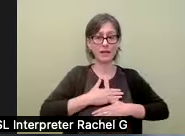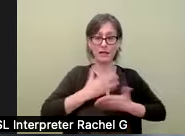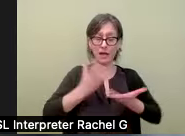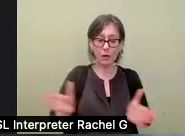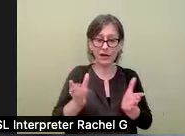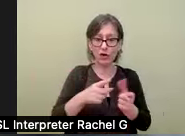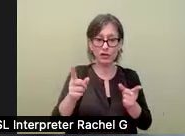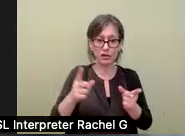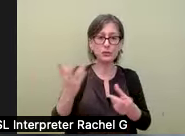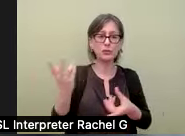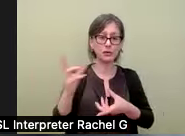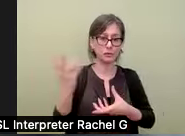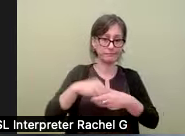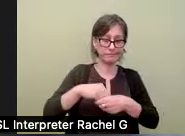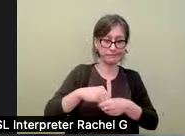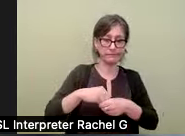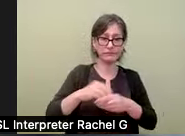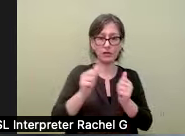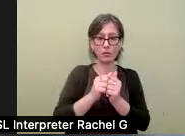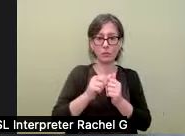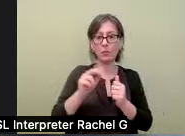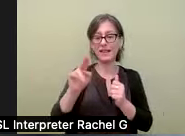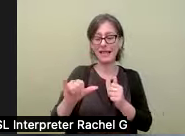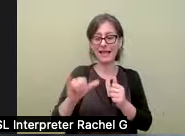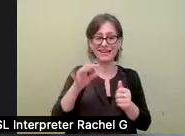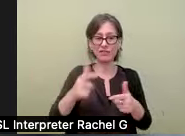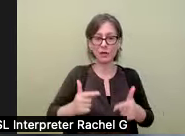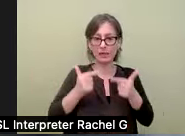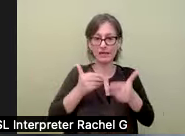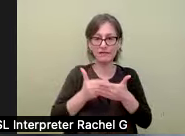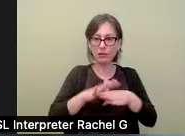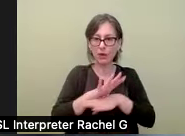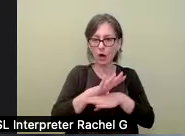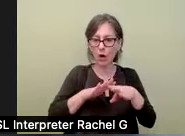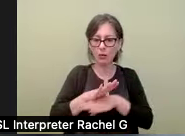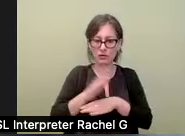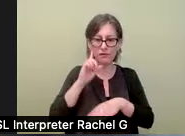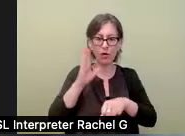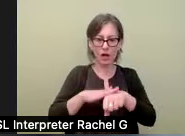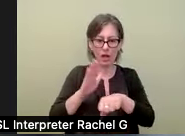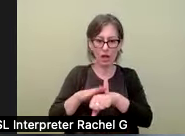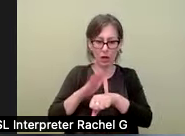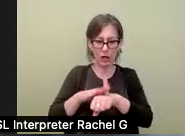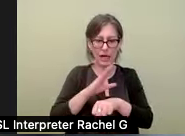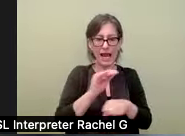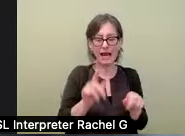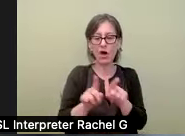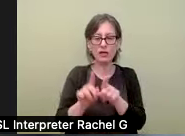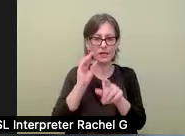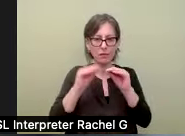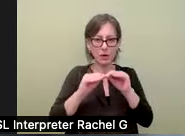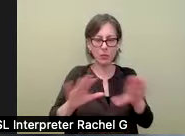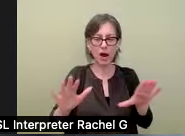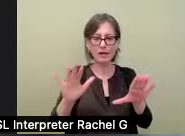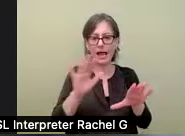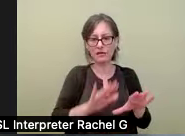you live near the coast and want to get information on coastal alerts. They will be broadcast over NOAA